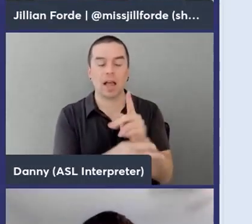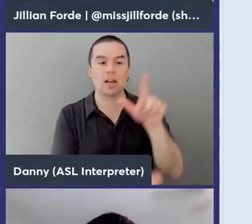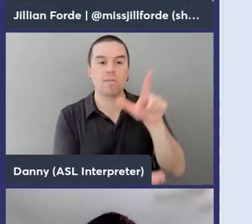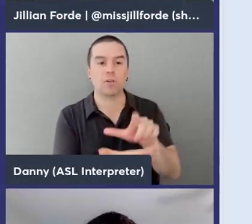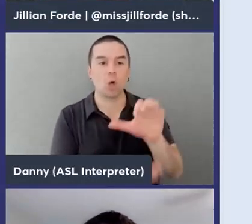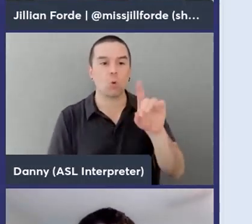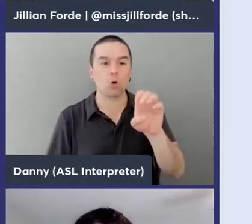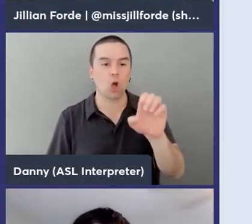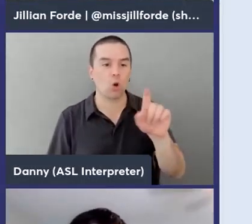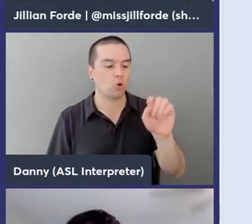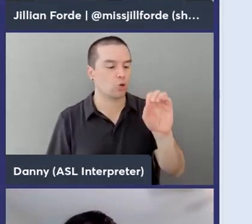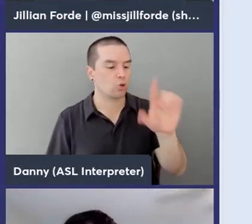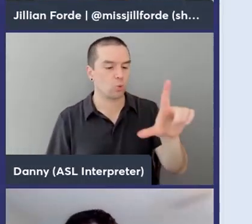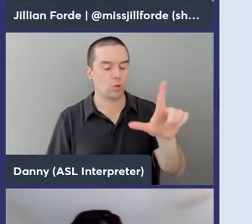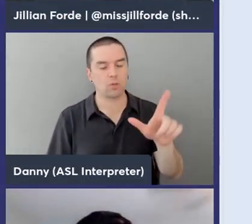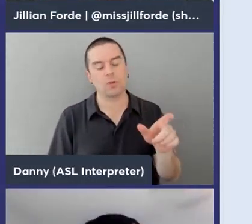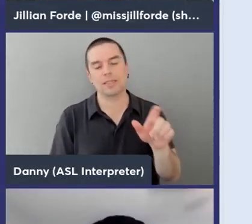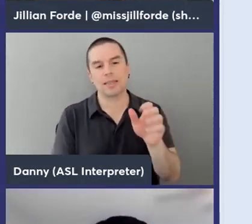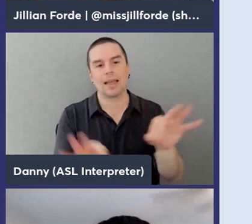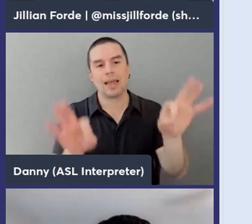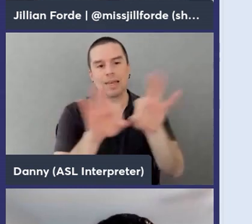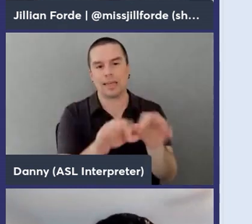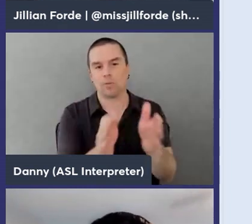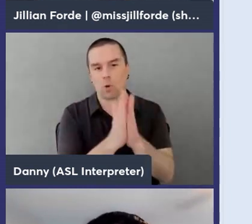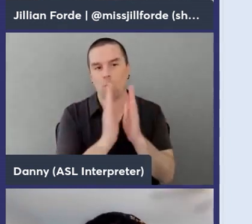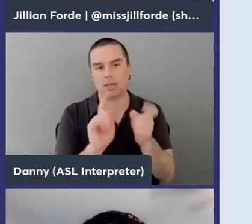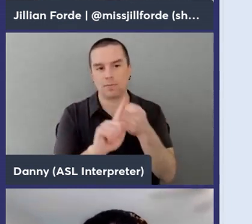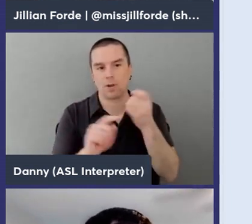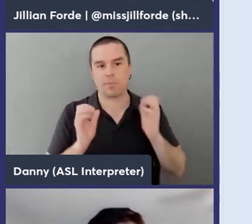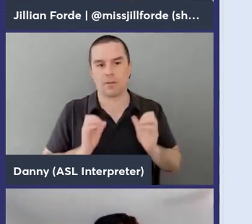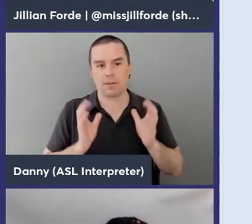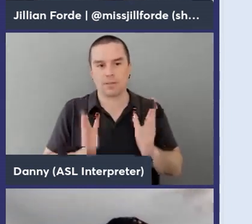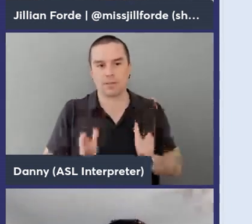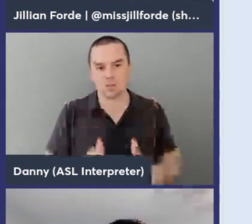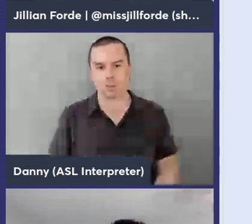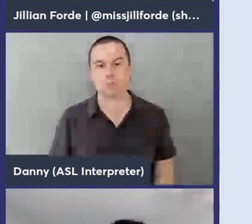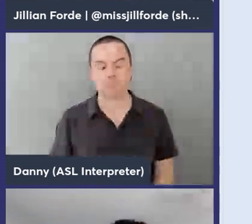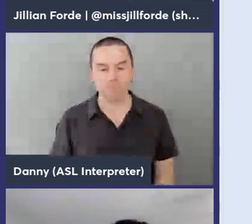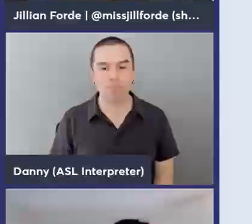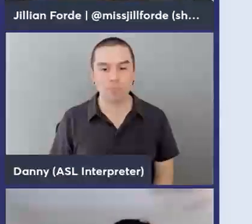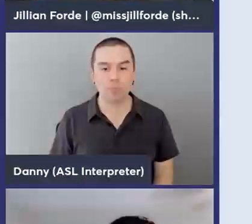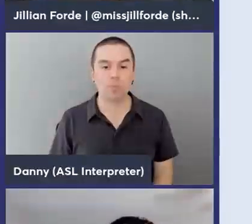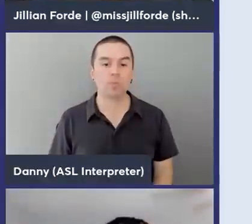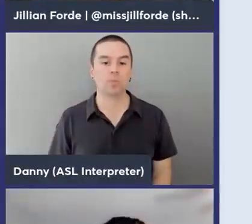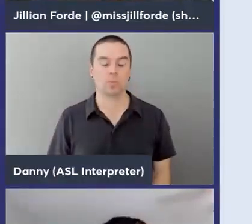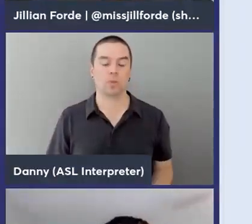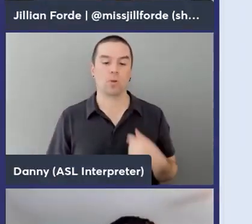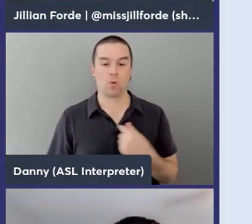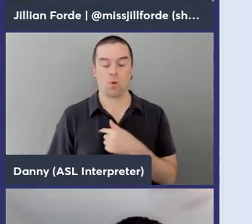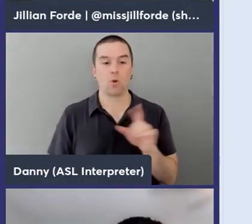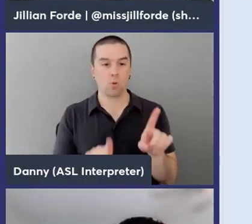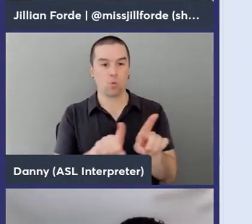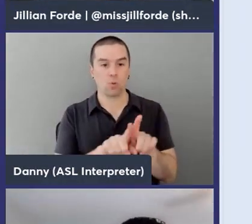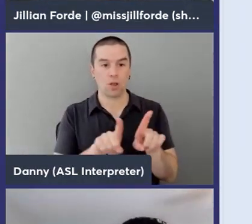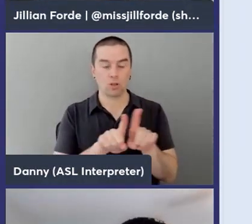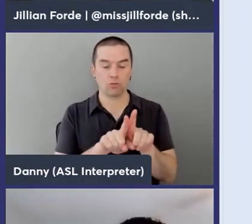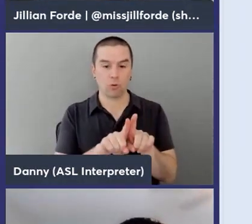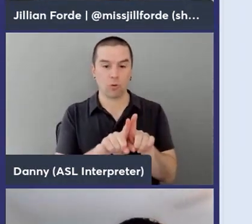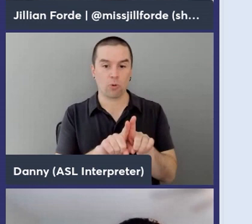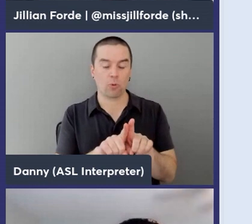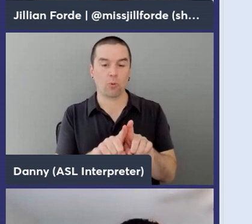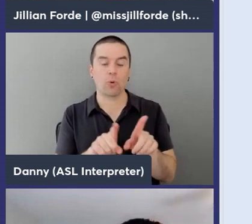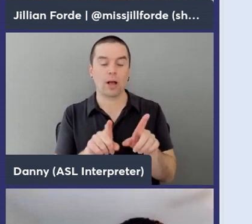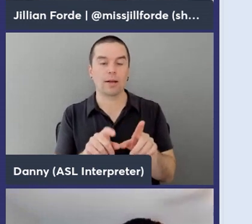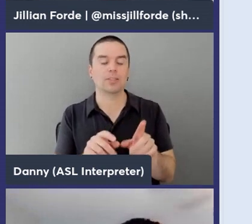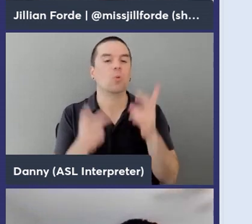that customers had to do that. We also, in addition to just being able to, look at